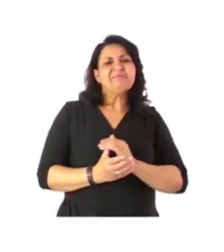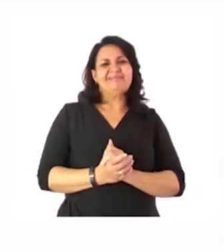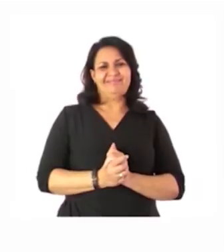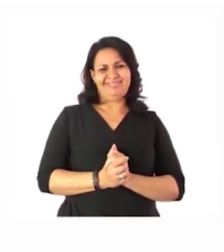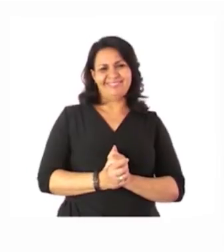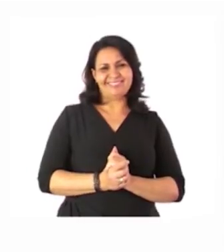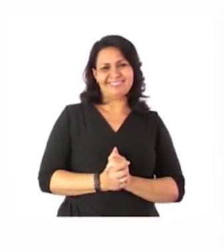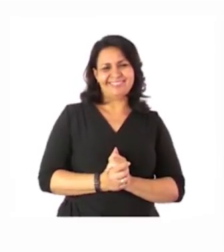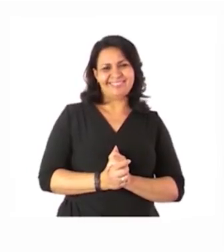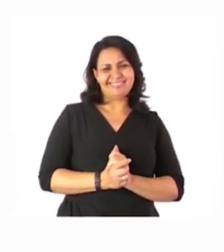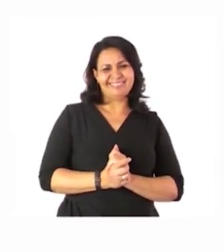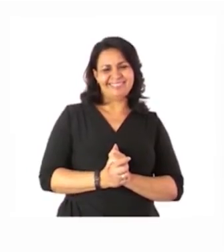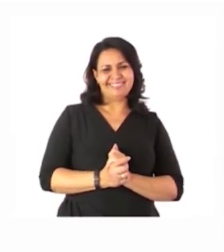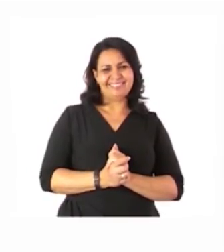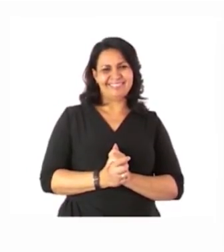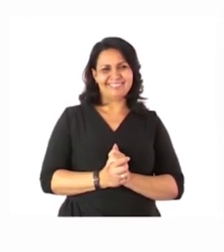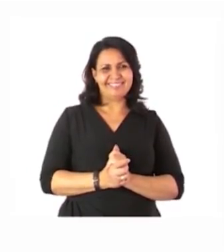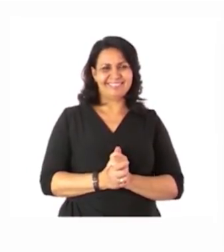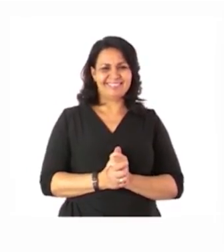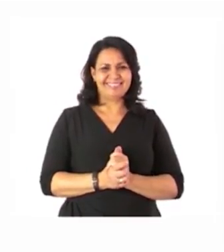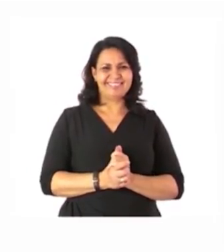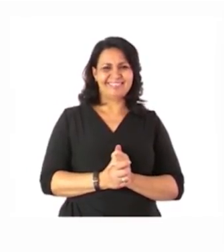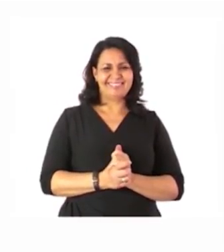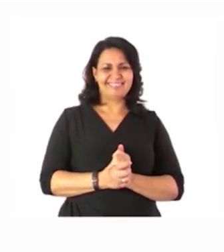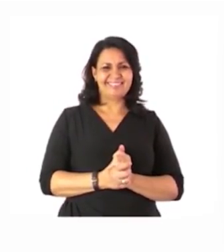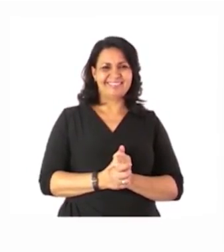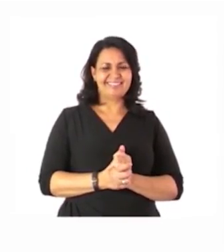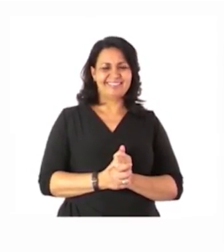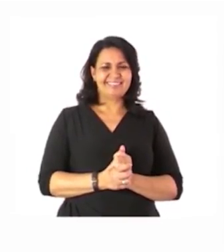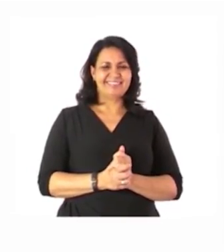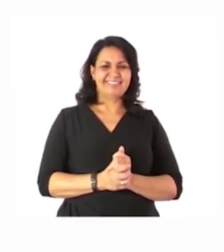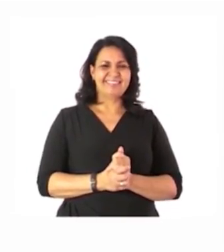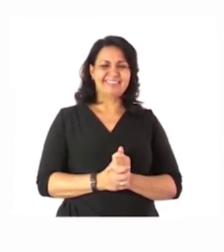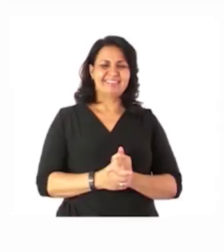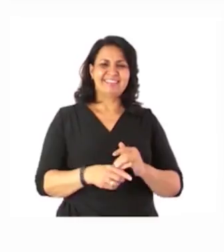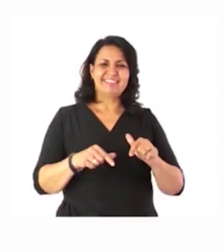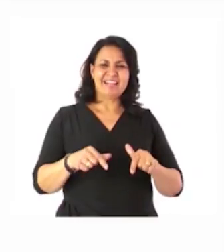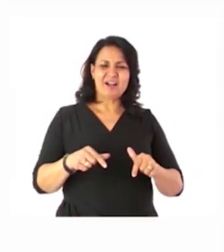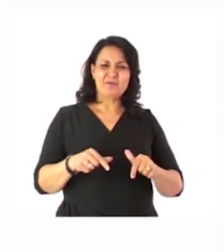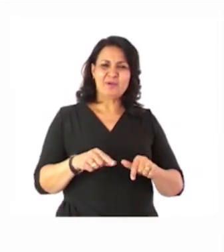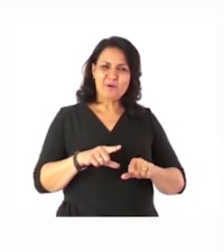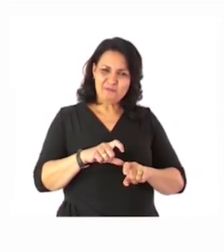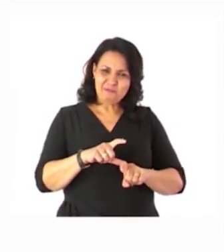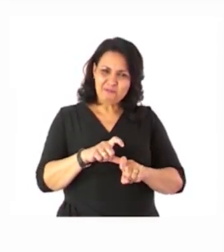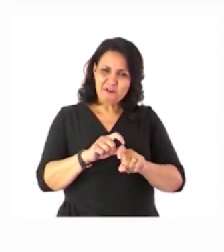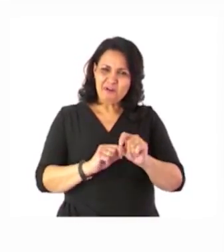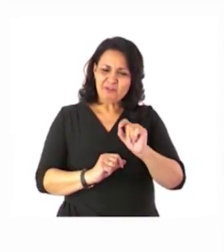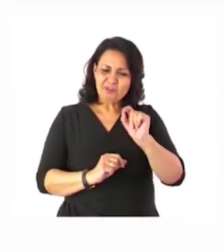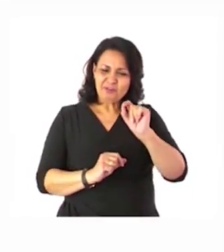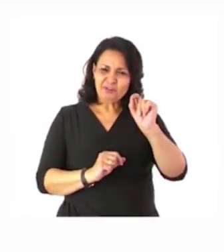i can see you are learning now we going to follow those dots